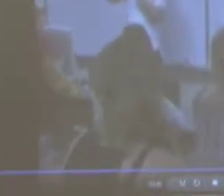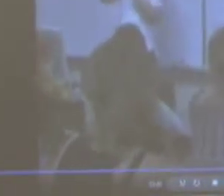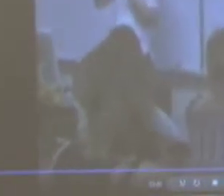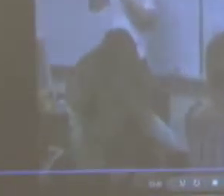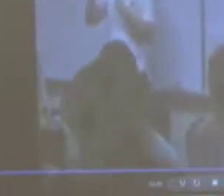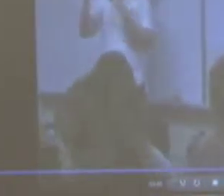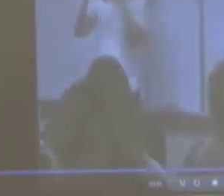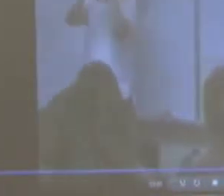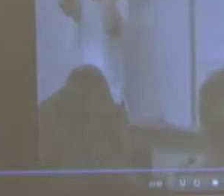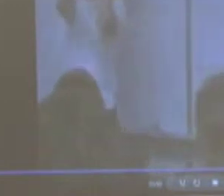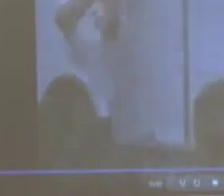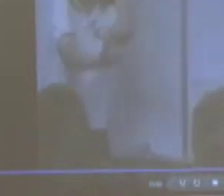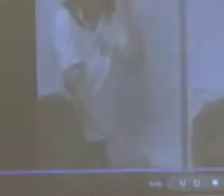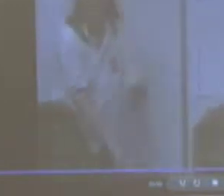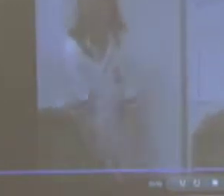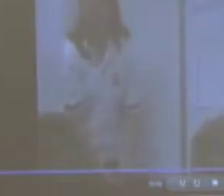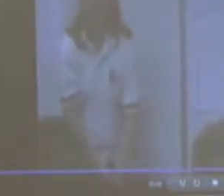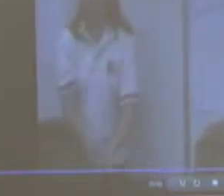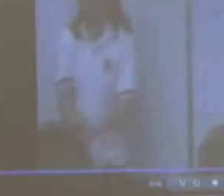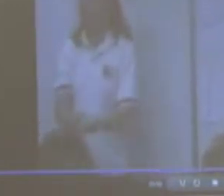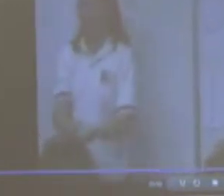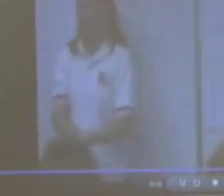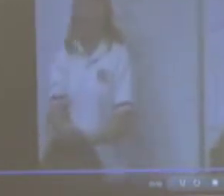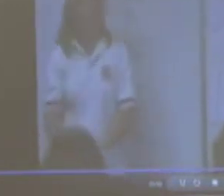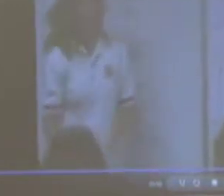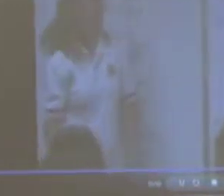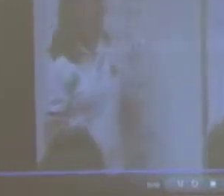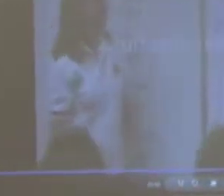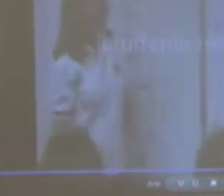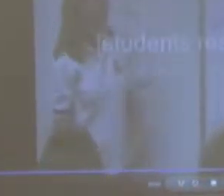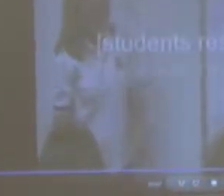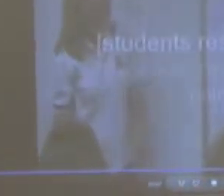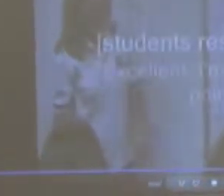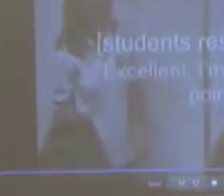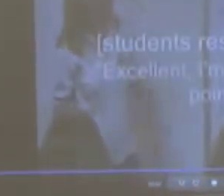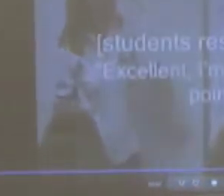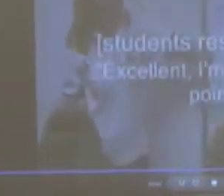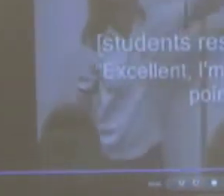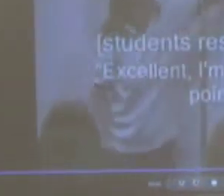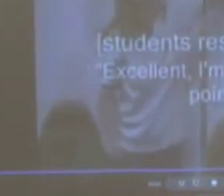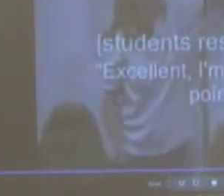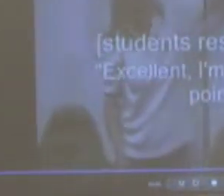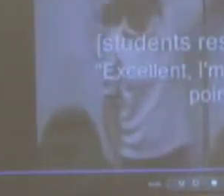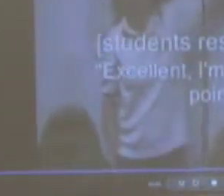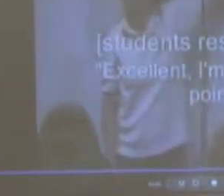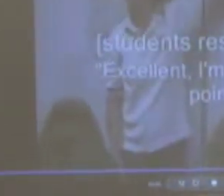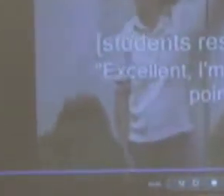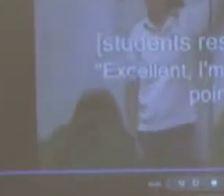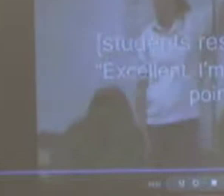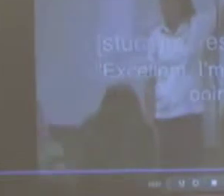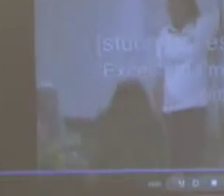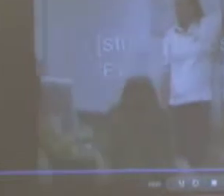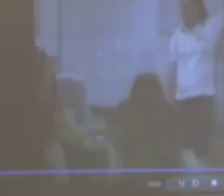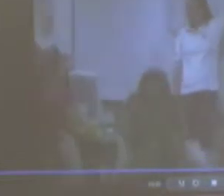negative, 0, or undefined. Okay. Let's go with this one.